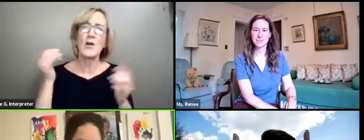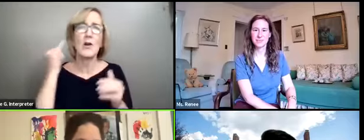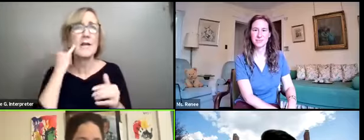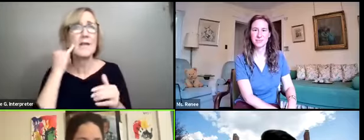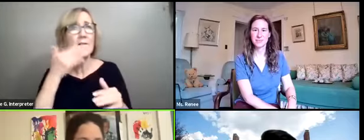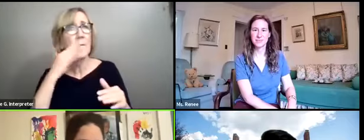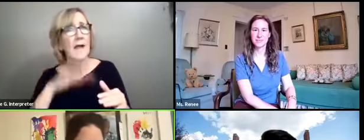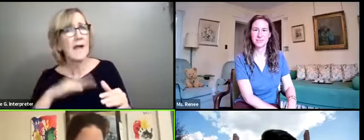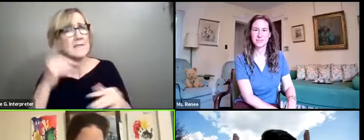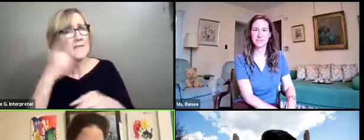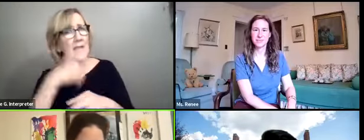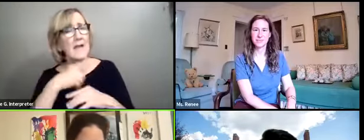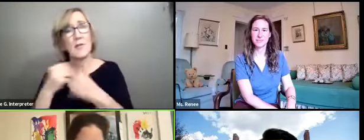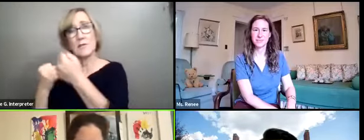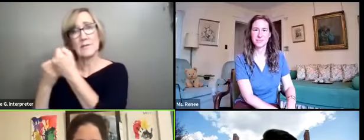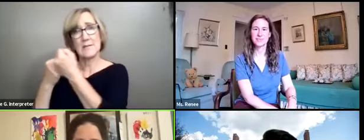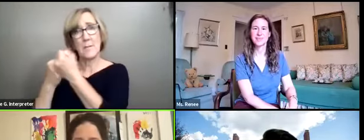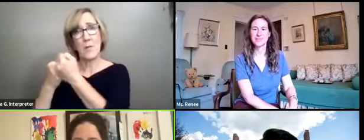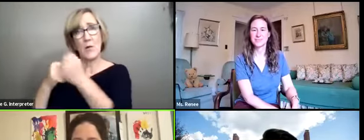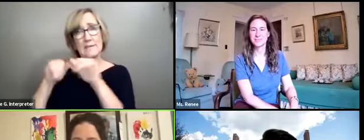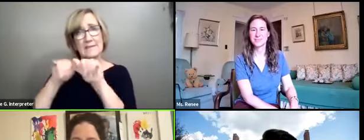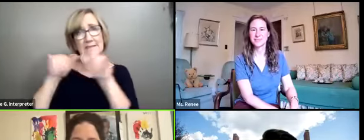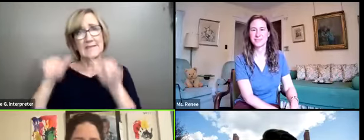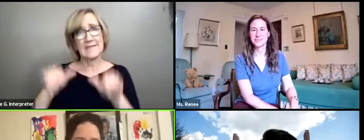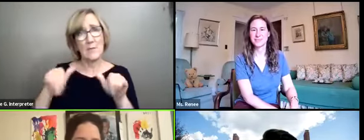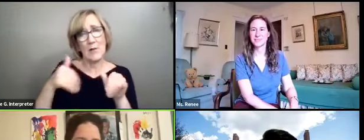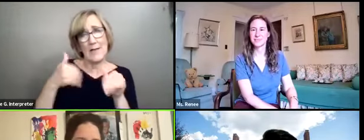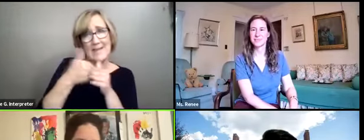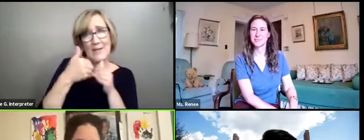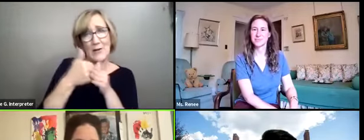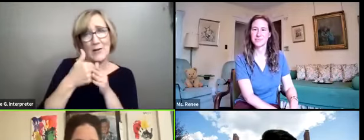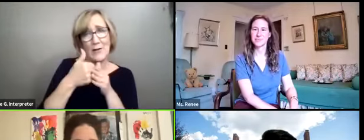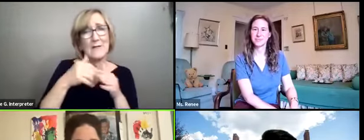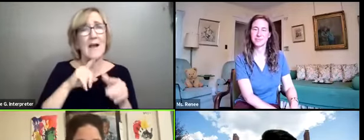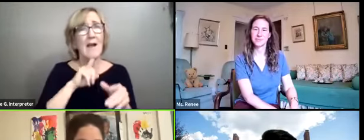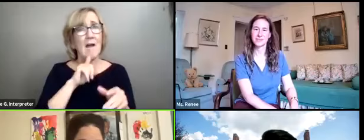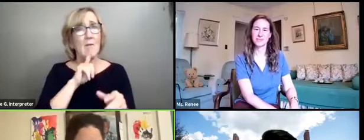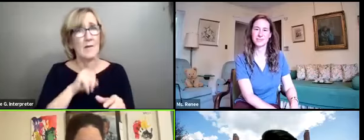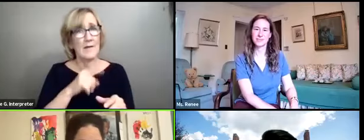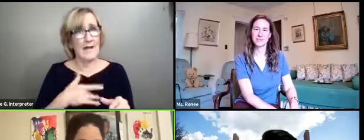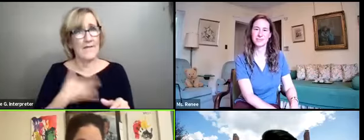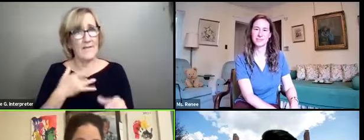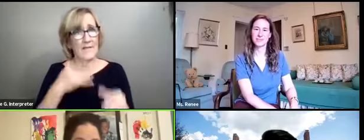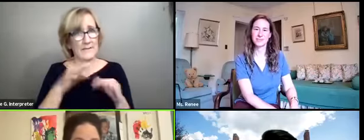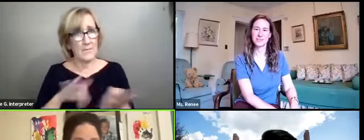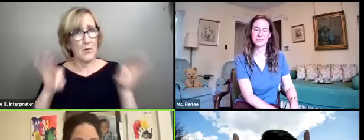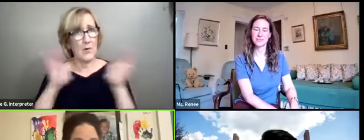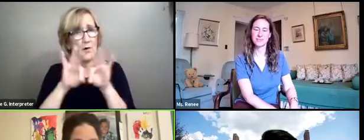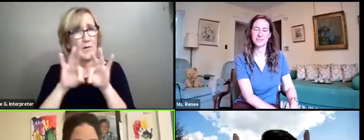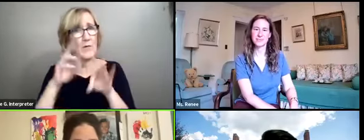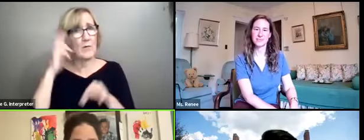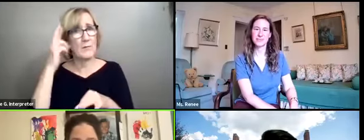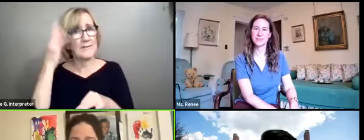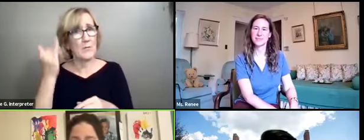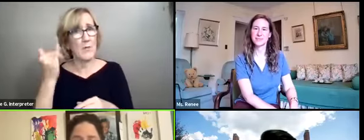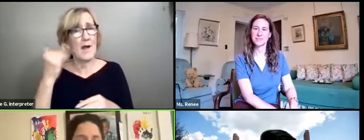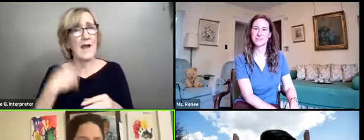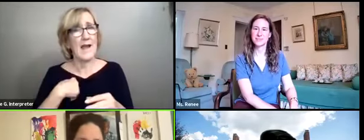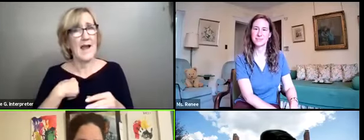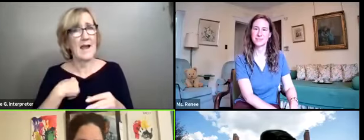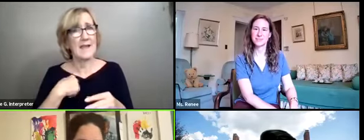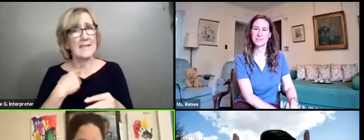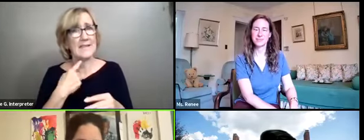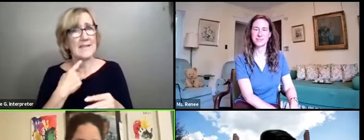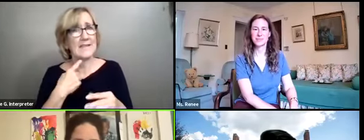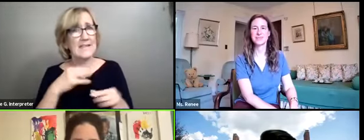support system right in their front yard. I think that it's important. The reason I pointed out the story of how I got involved is